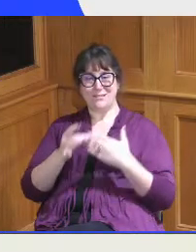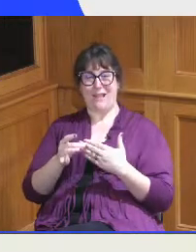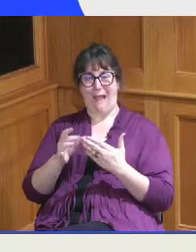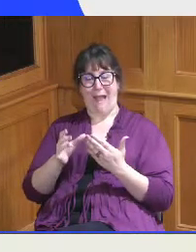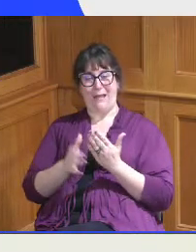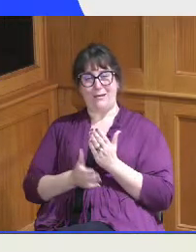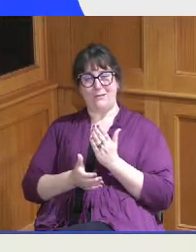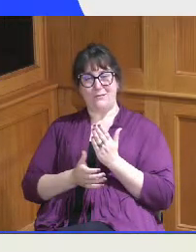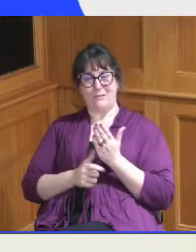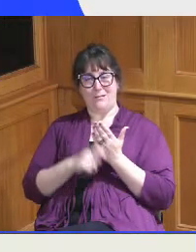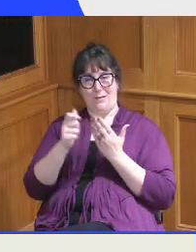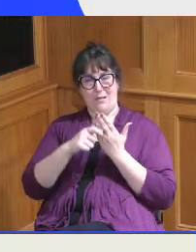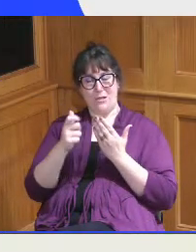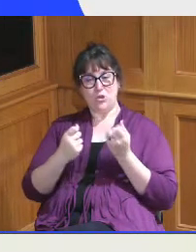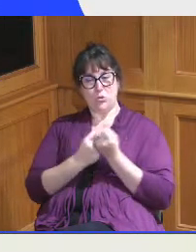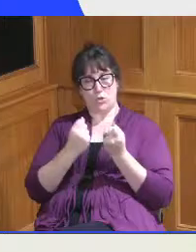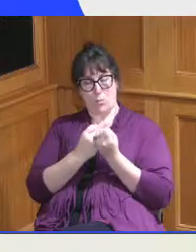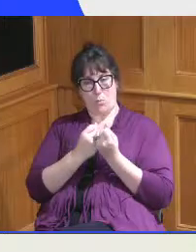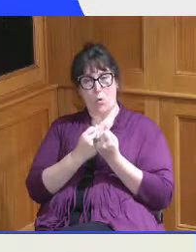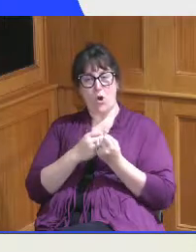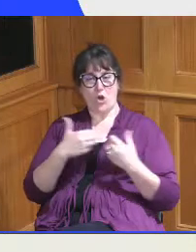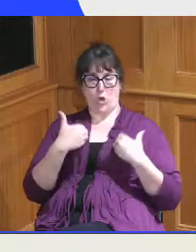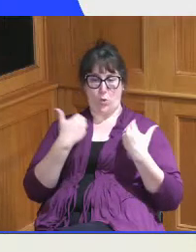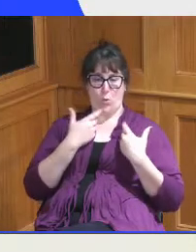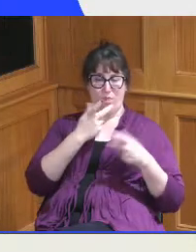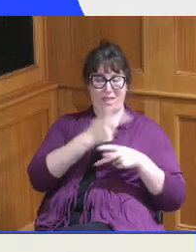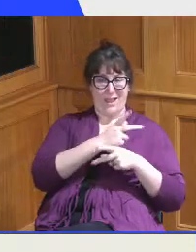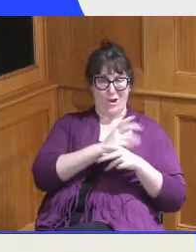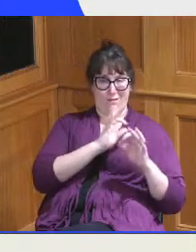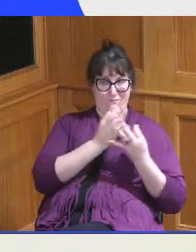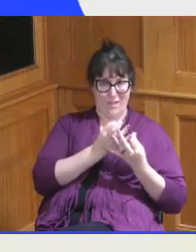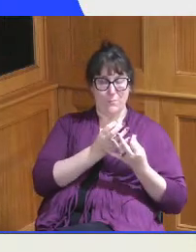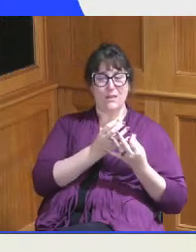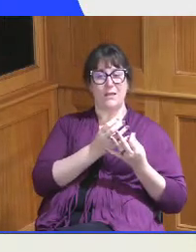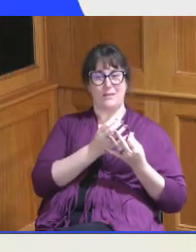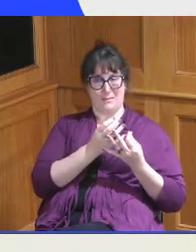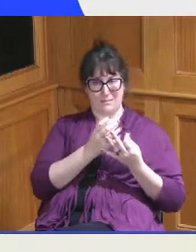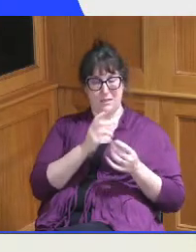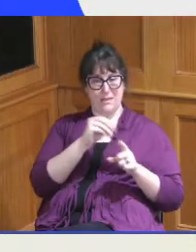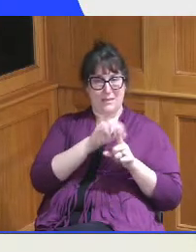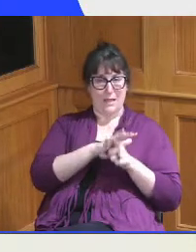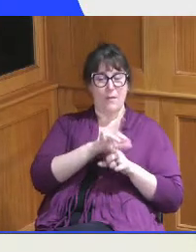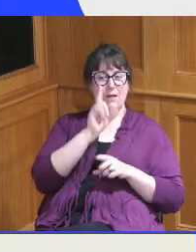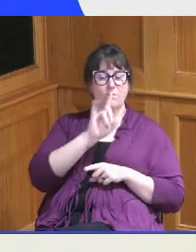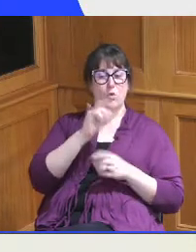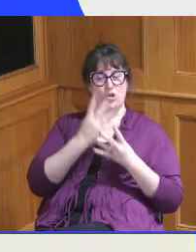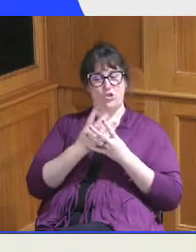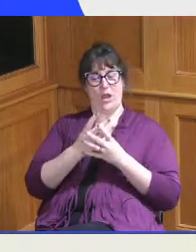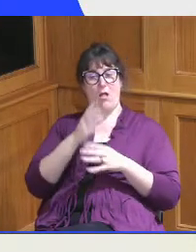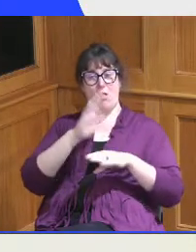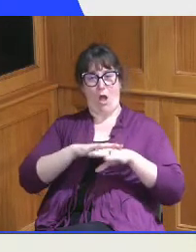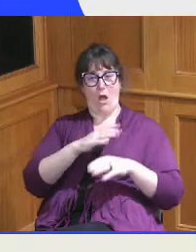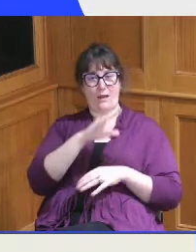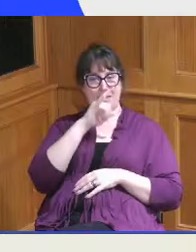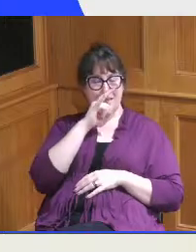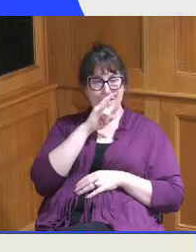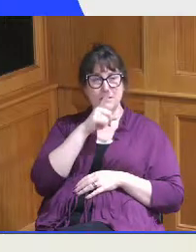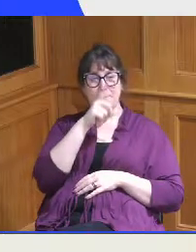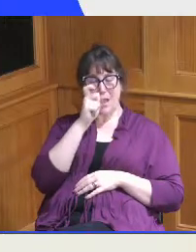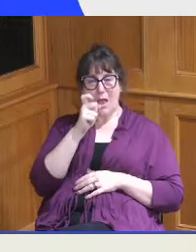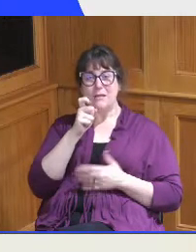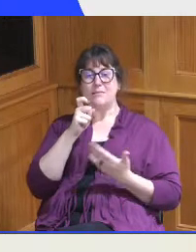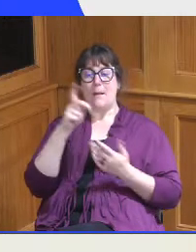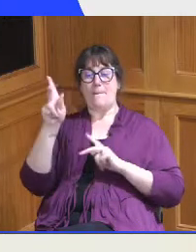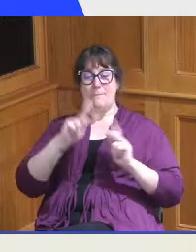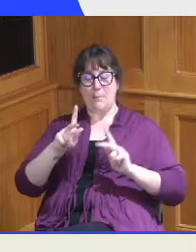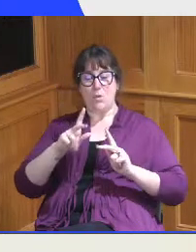support to support youth caregivers and families on the impact of incarceration on children. Because it takes people with lived experience to best be able